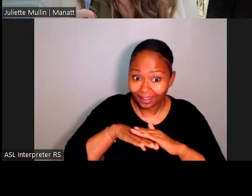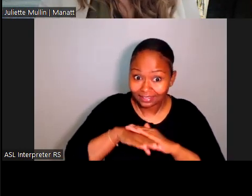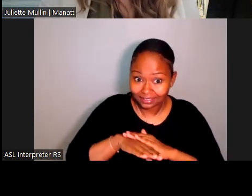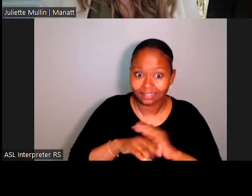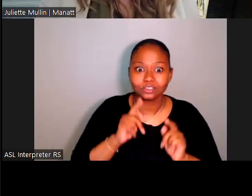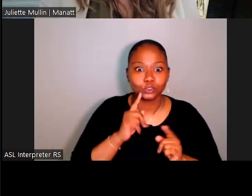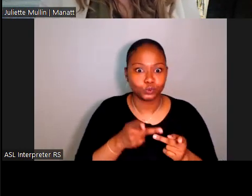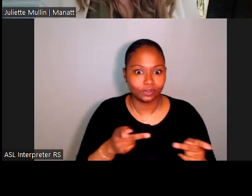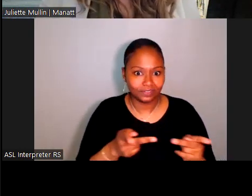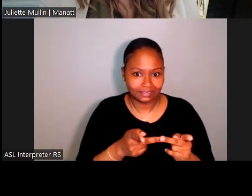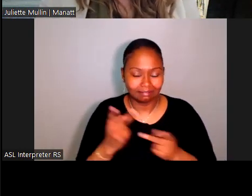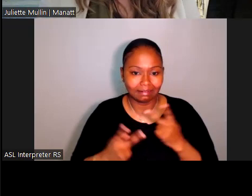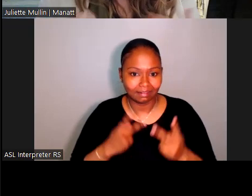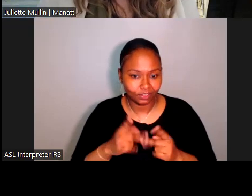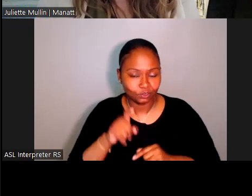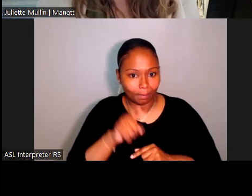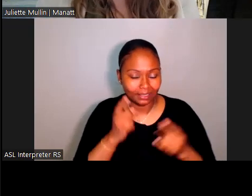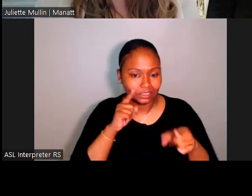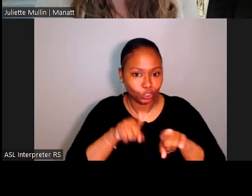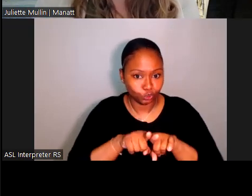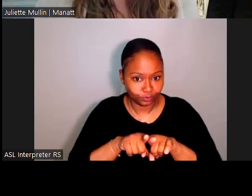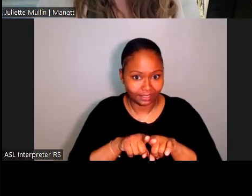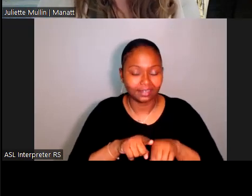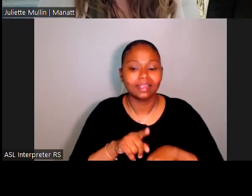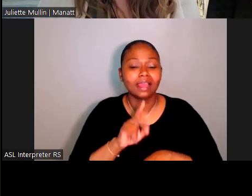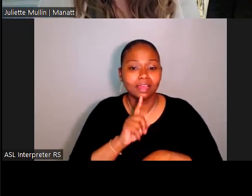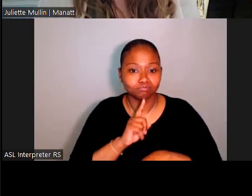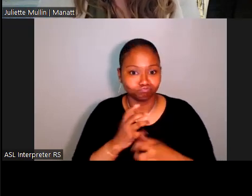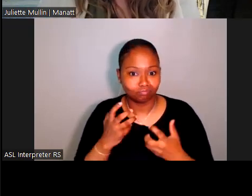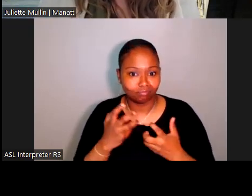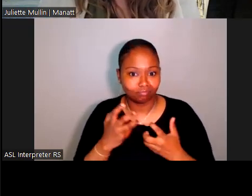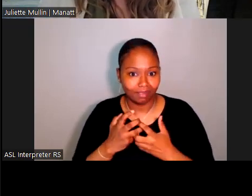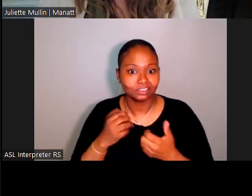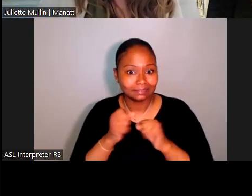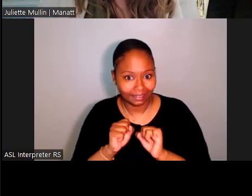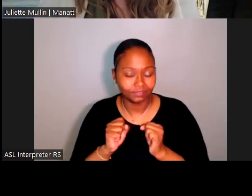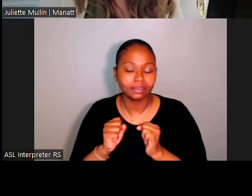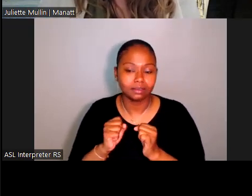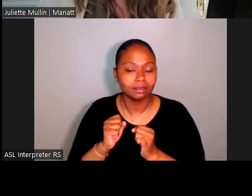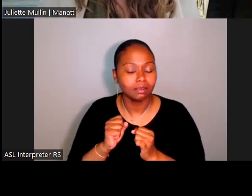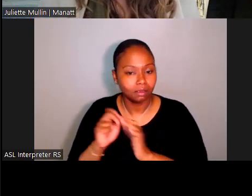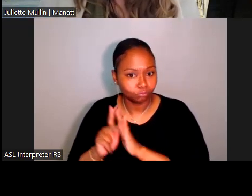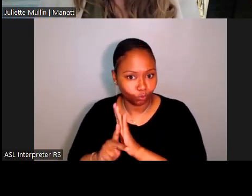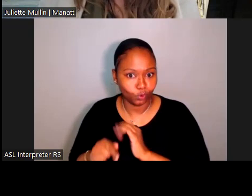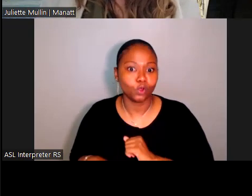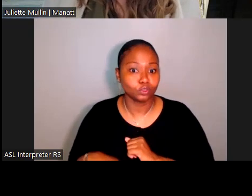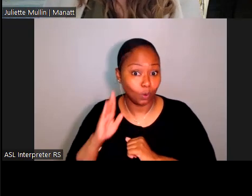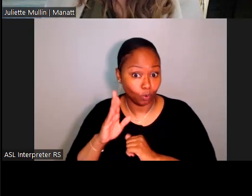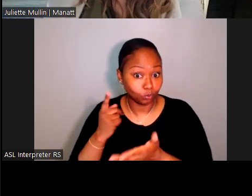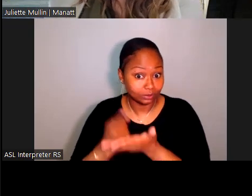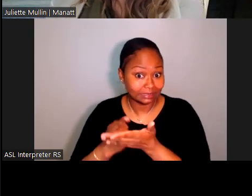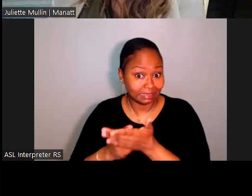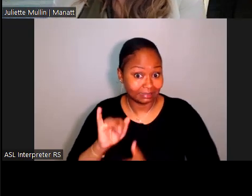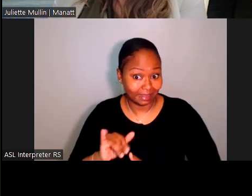the visitor would agree and would have to adhere to safety protocols. So we're going to talk about those safety protocols. And then we're going to talk